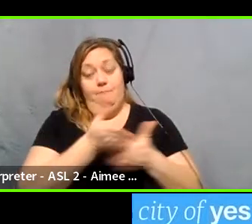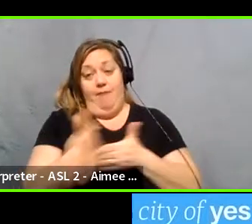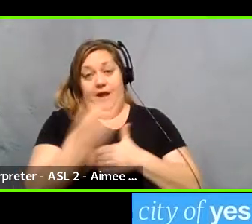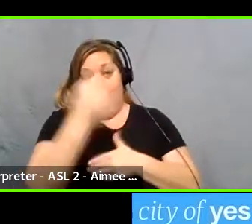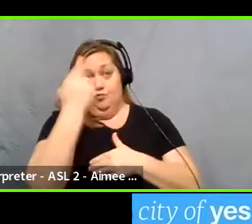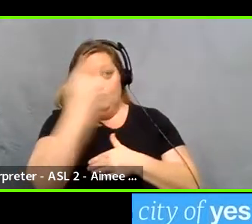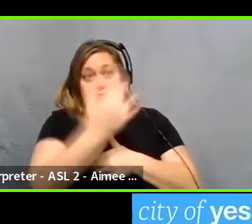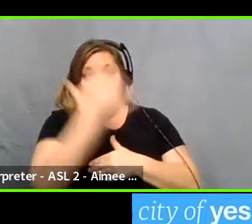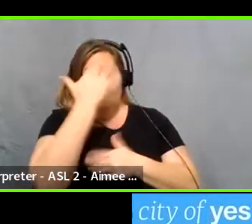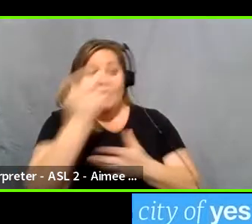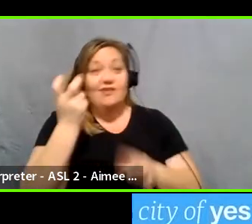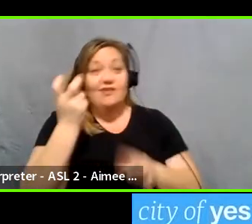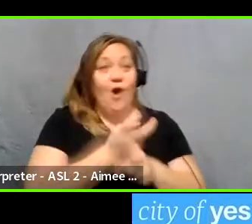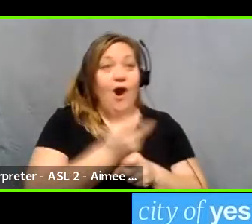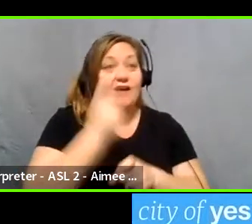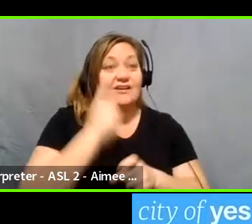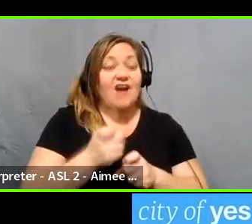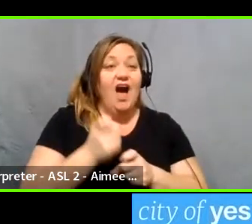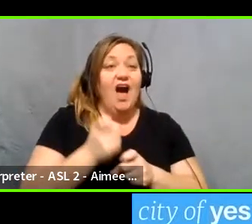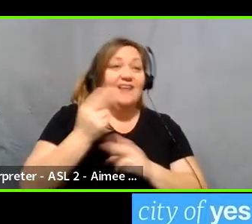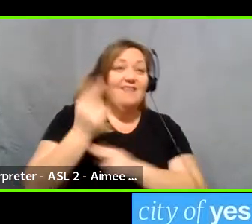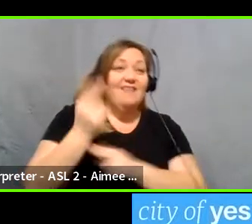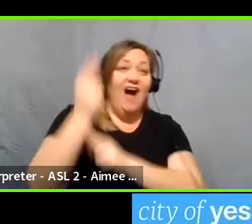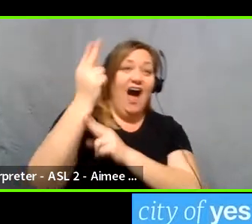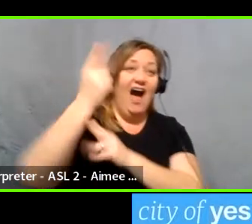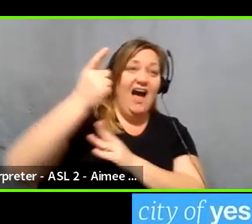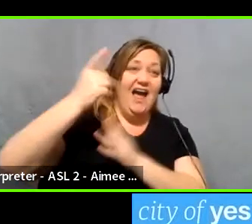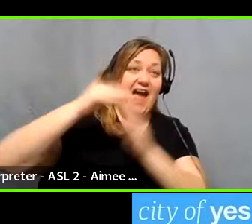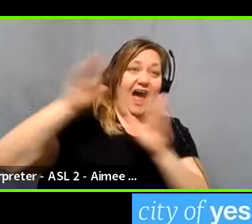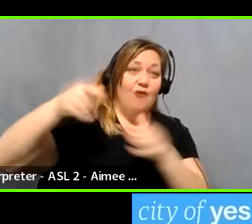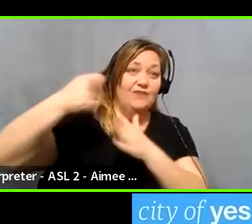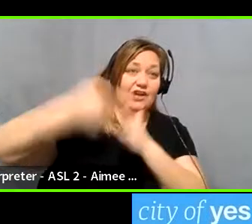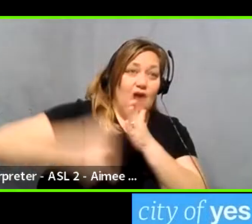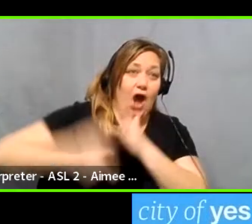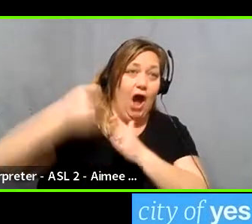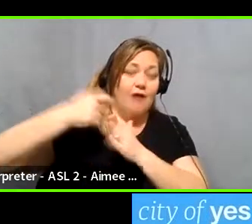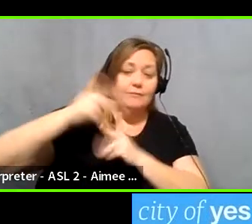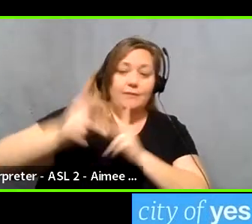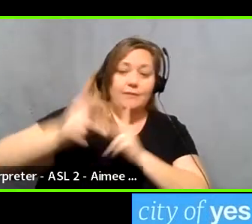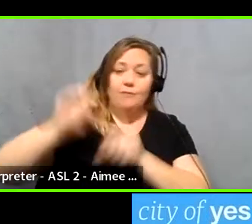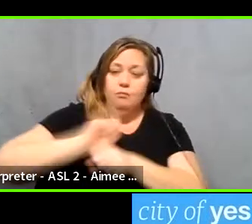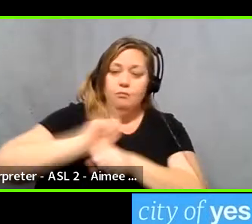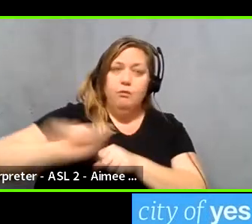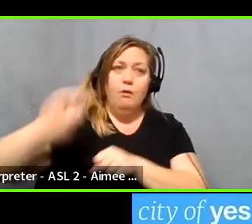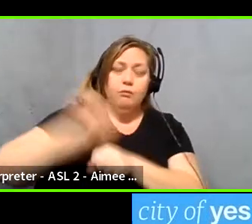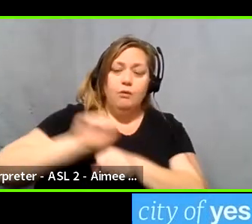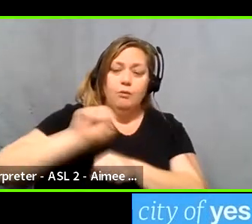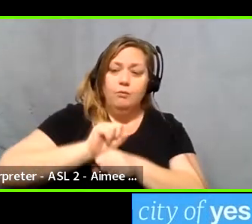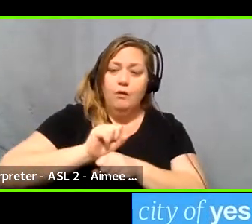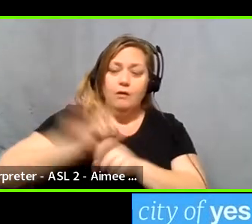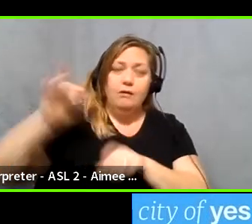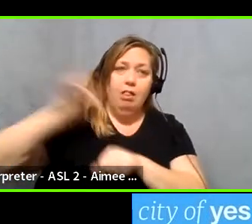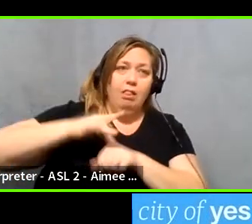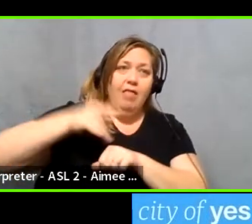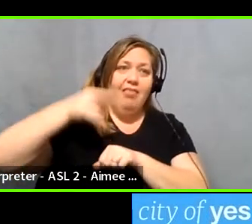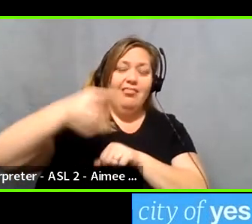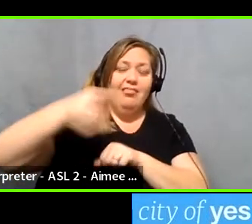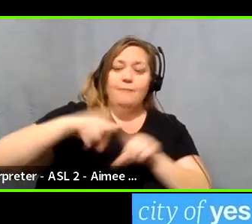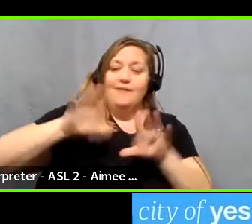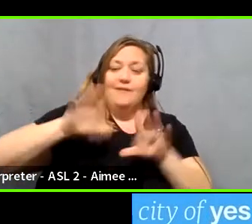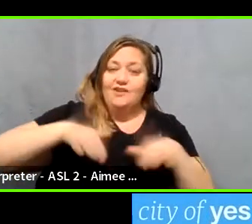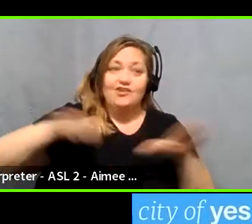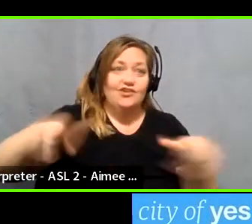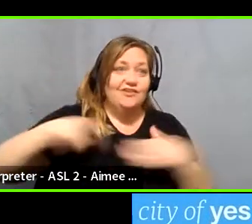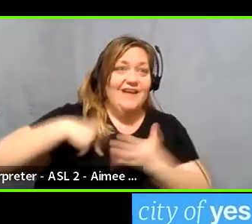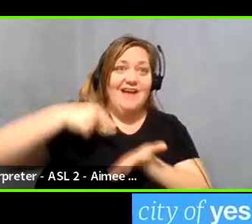hard is because of crushingly high housing costs. People have worked incredibly hard to get to be where they are today, but their children can't